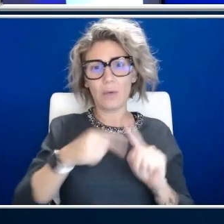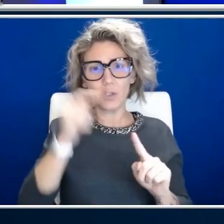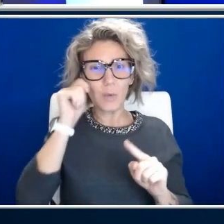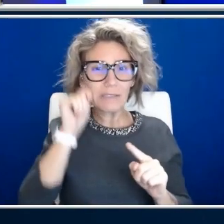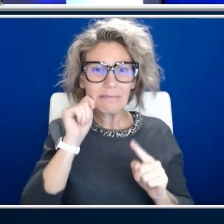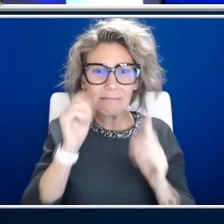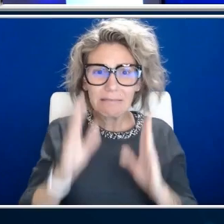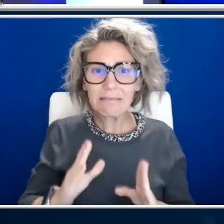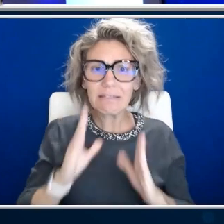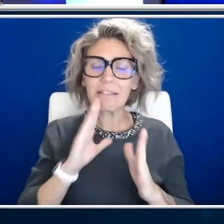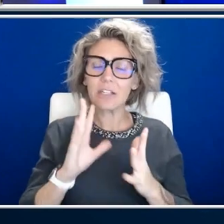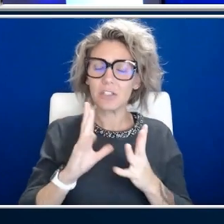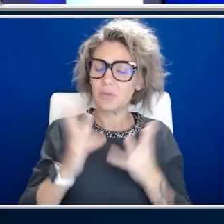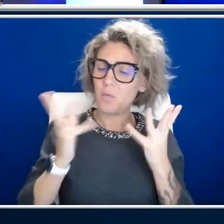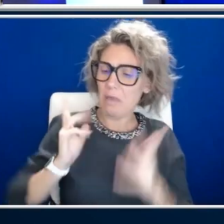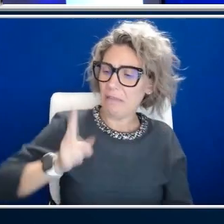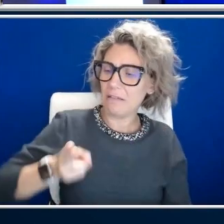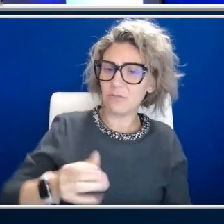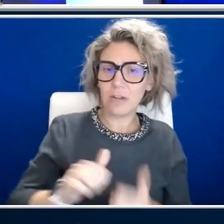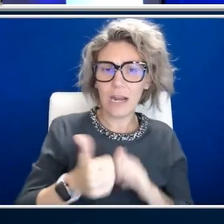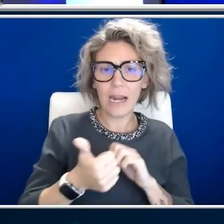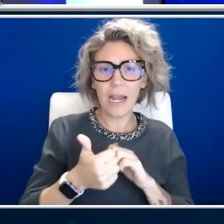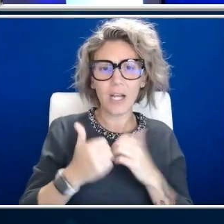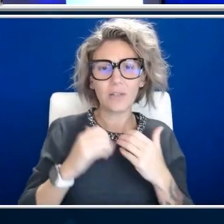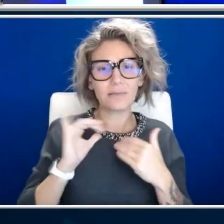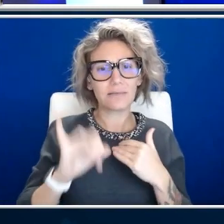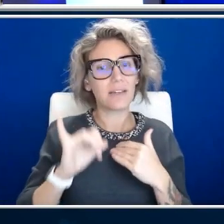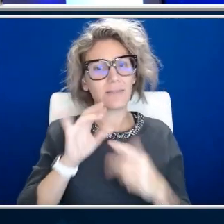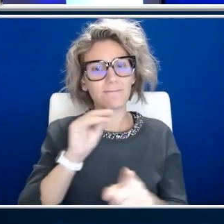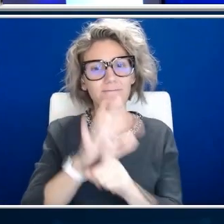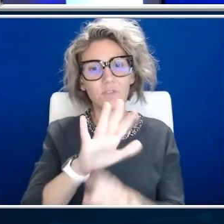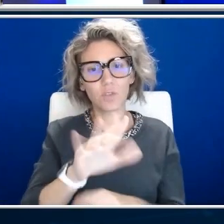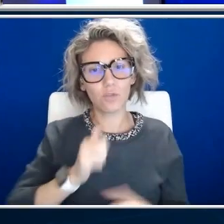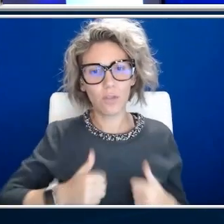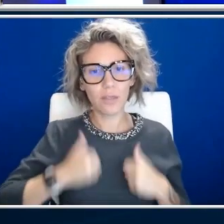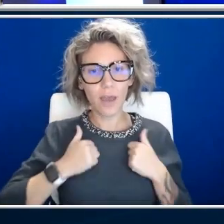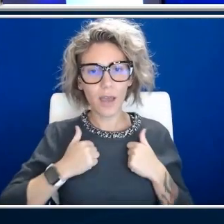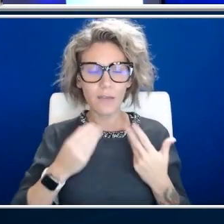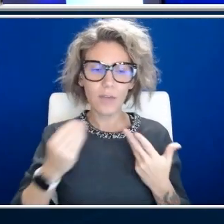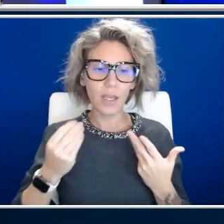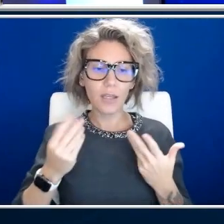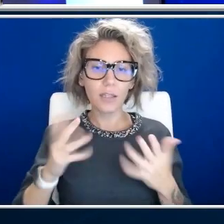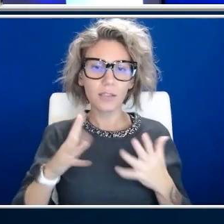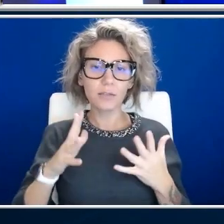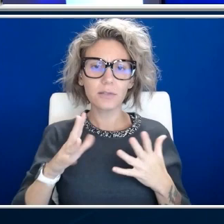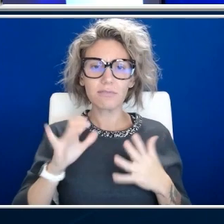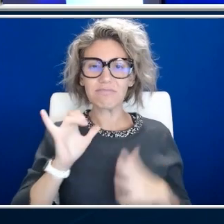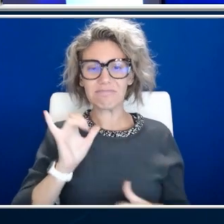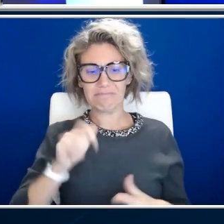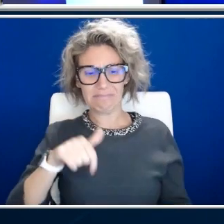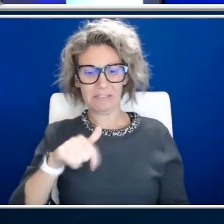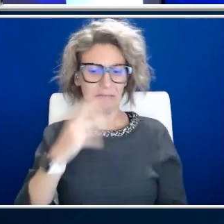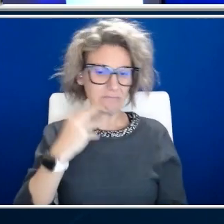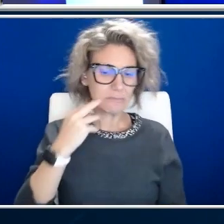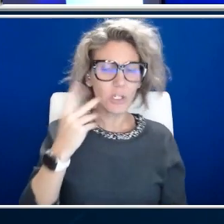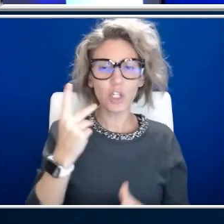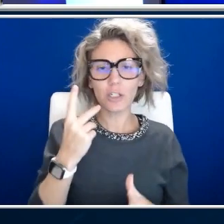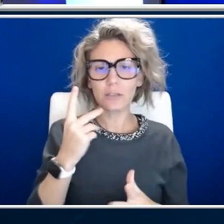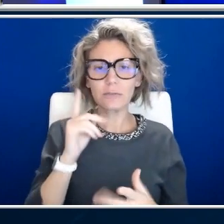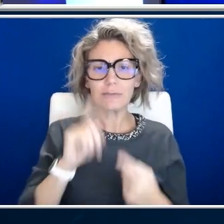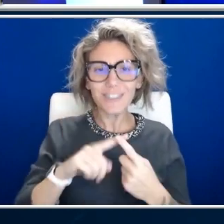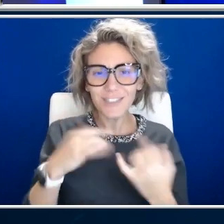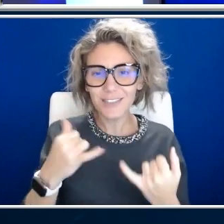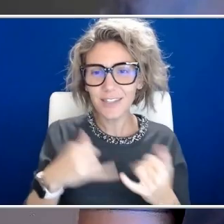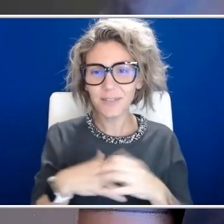bit of the history and how this has affected your life, and kind of give us this journey to where we are today.